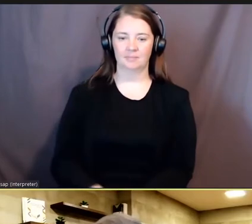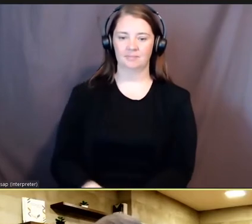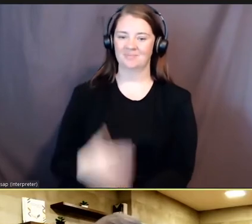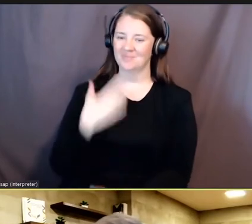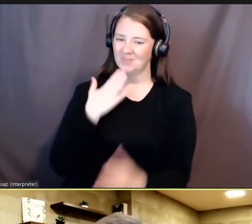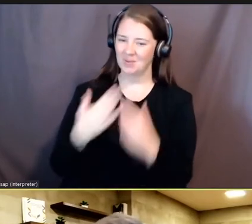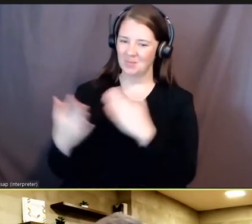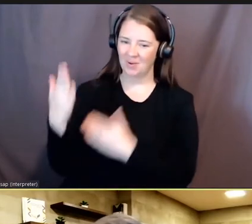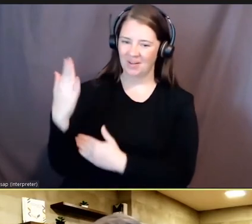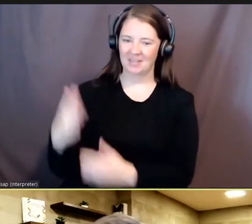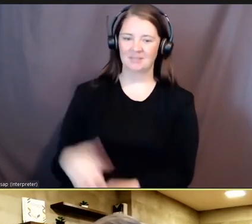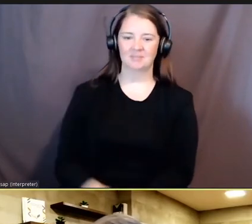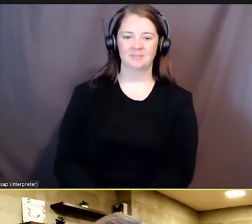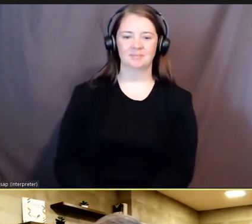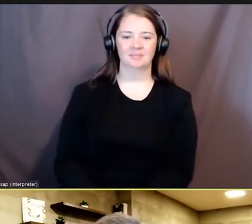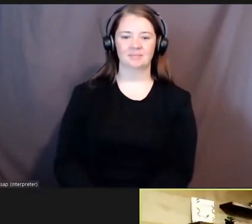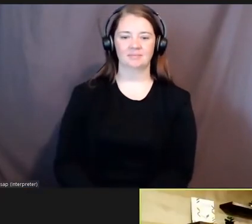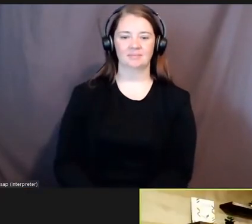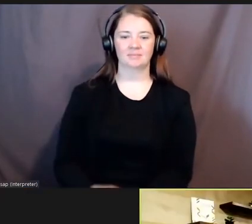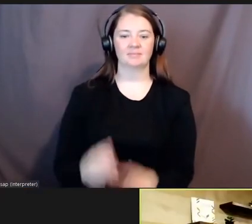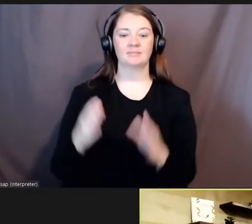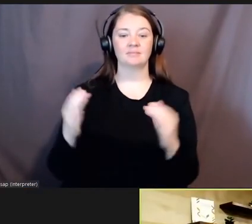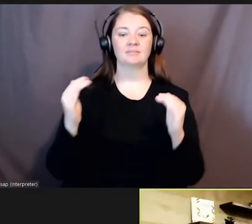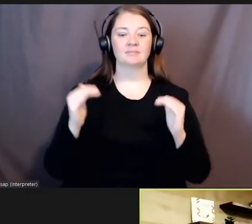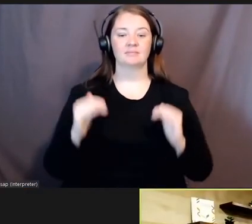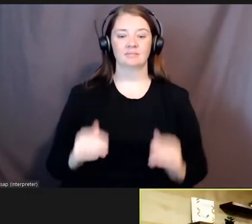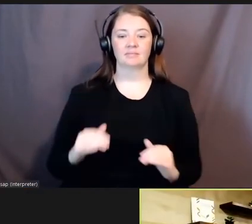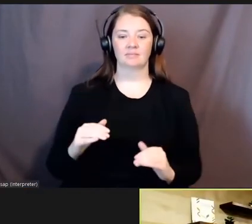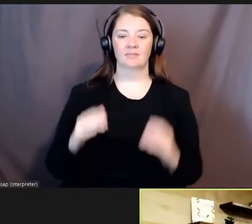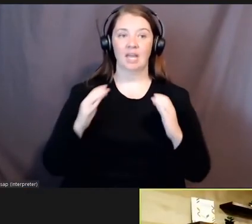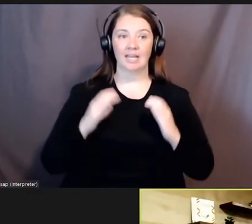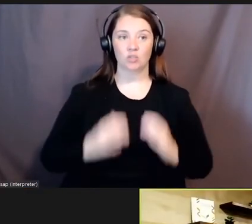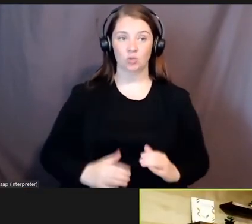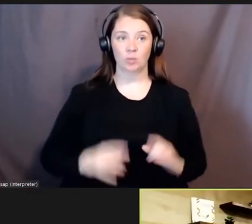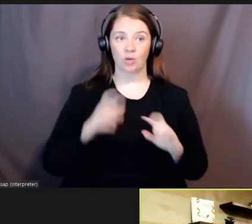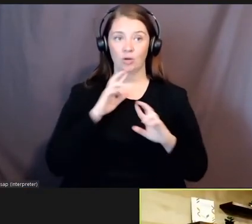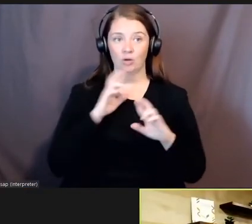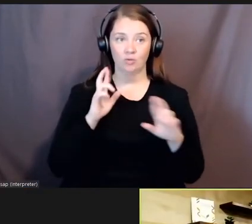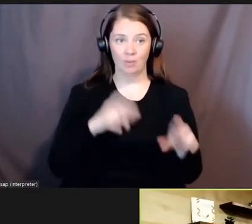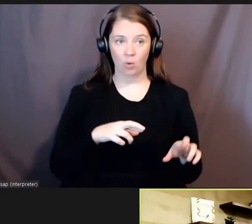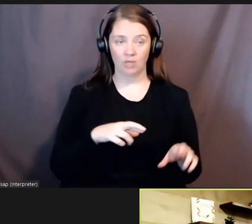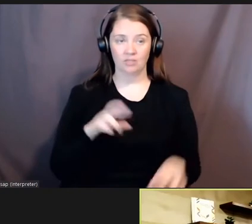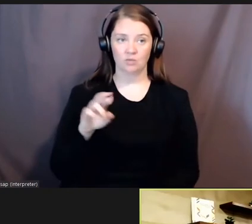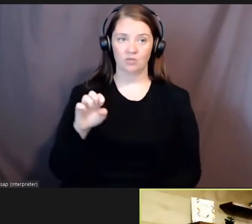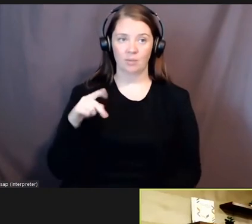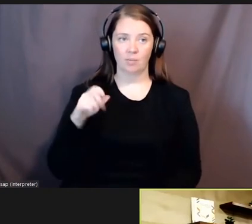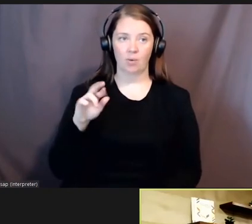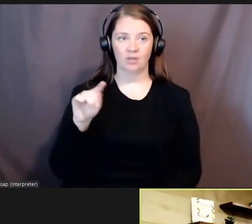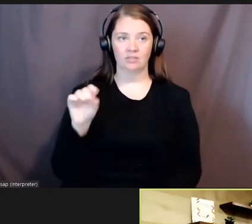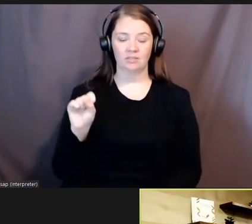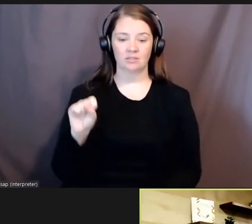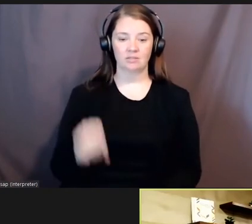Good morning. Do we have a representative from Consumer Reports?